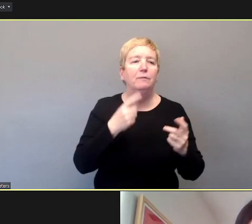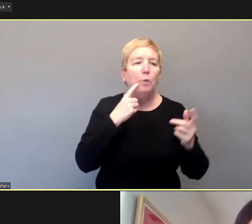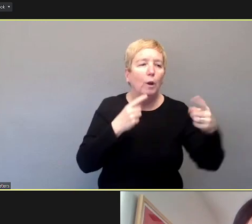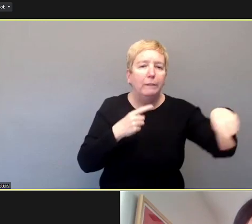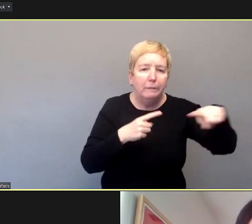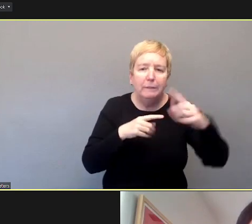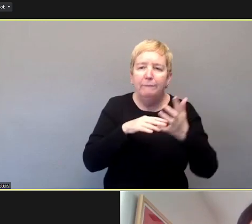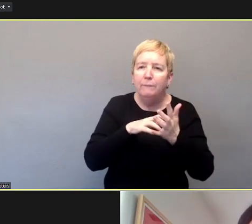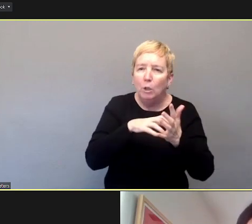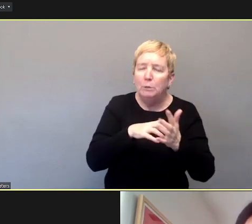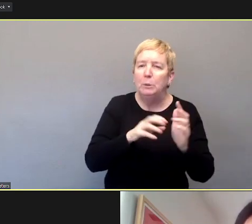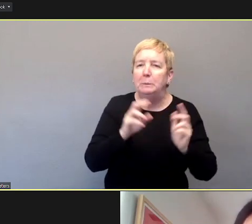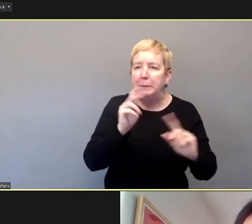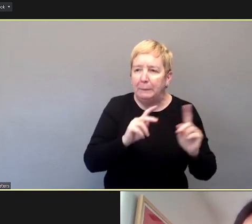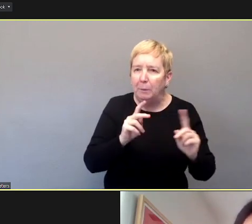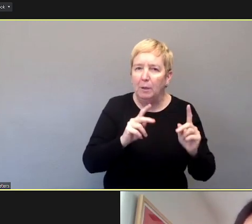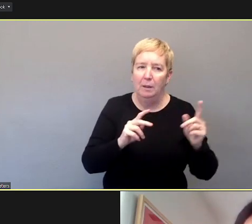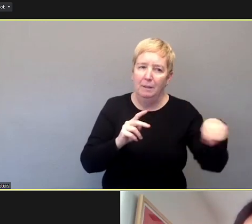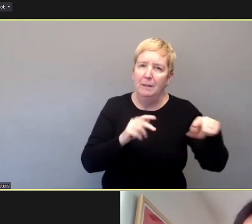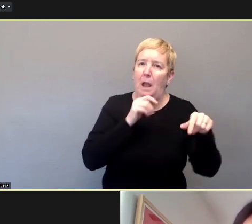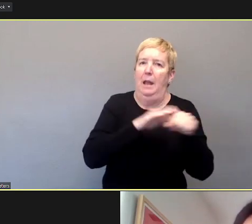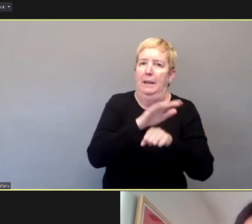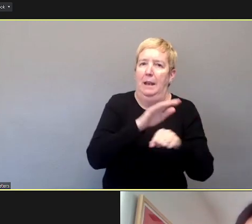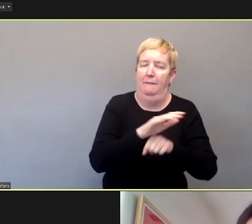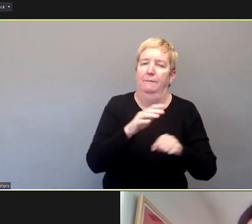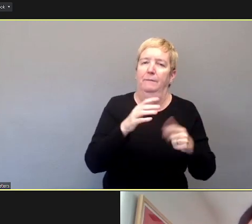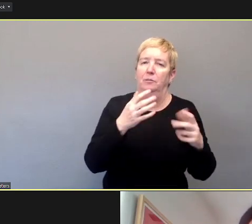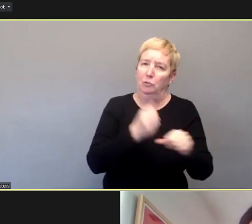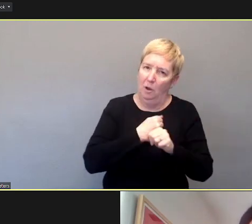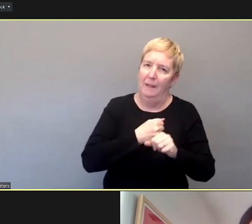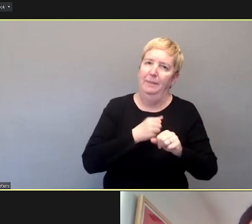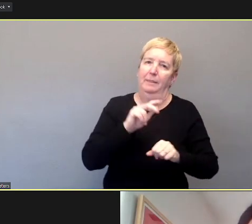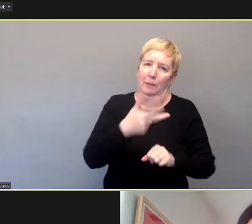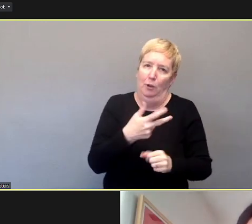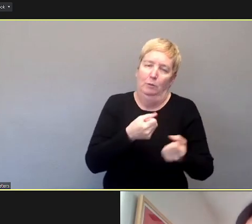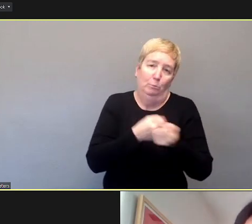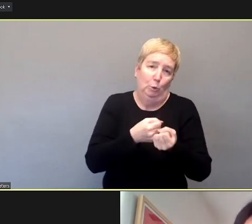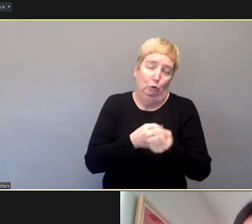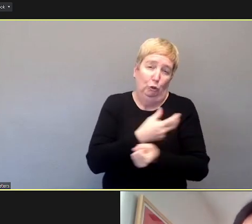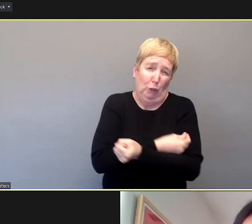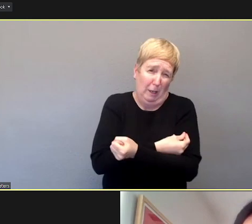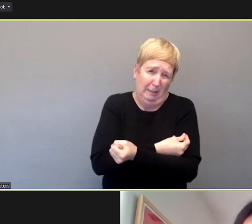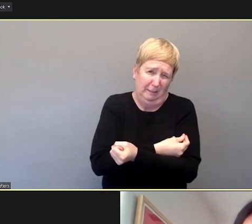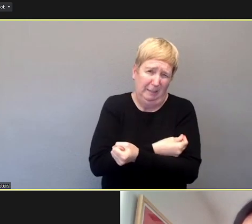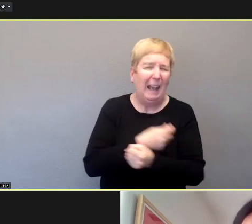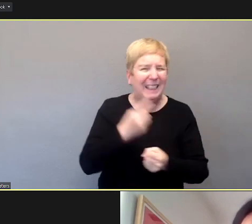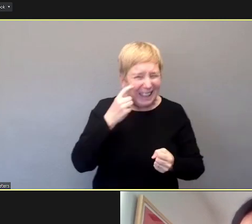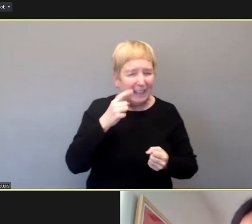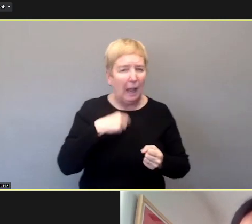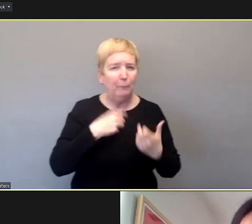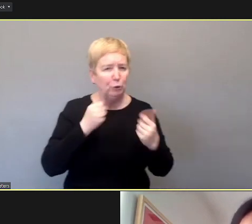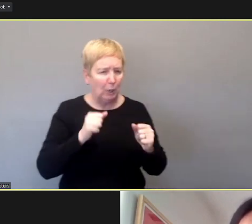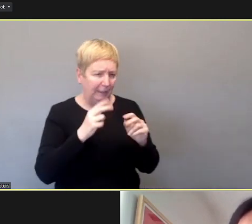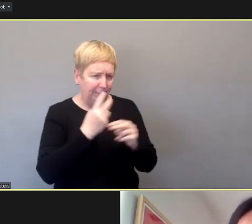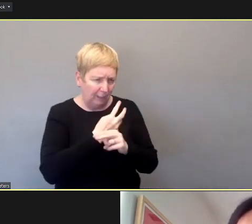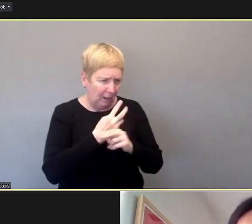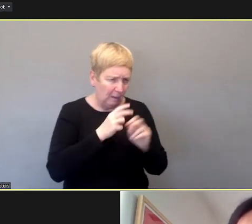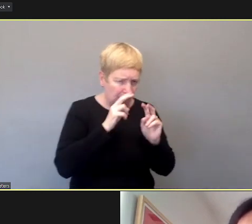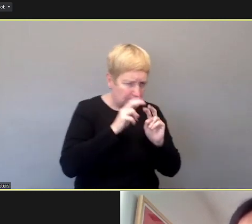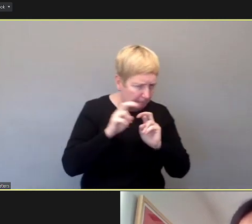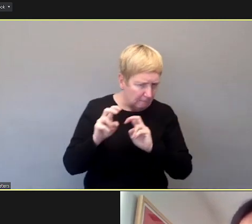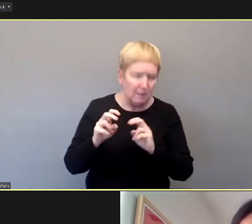people who are more vulnerable to death with COVID are not getting their booster shots. So I think I was trying to look at a breakdown